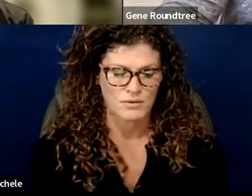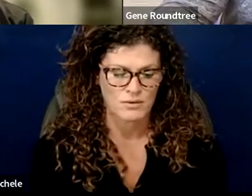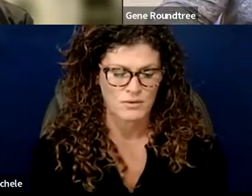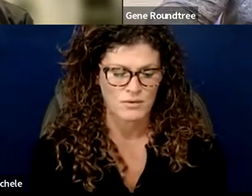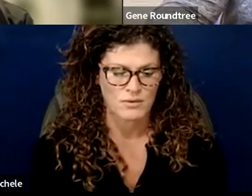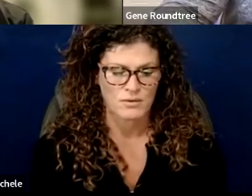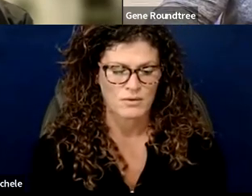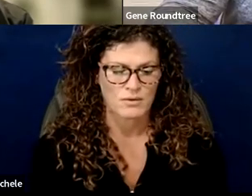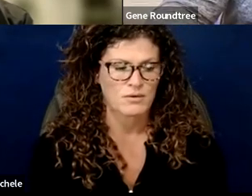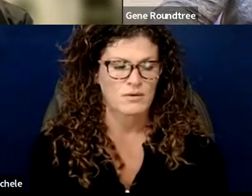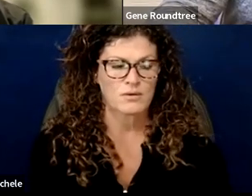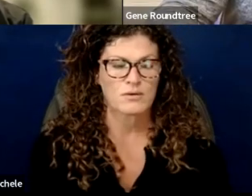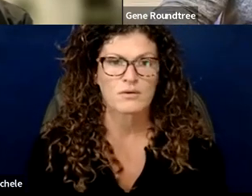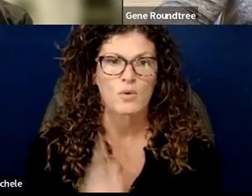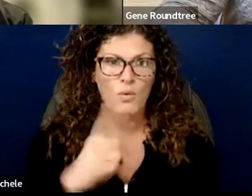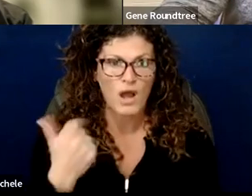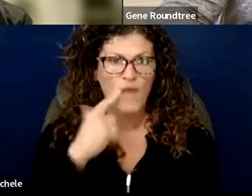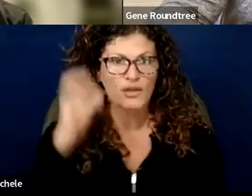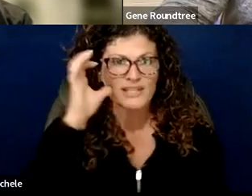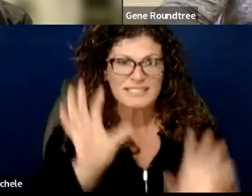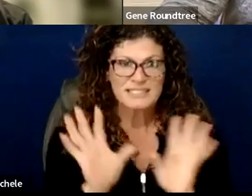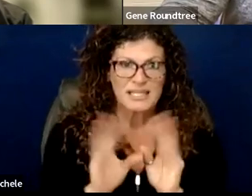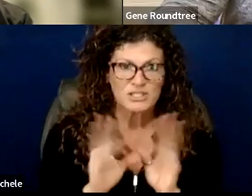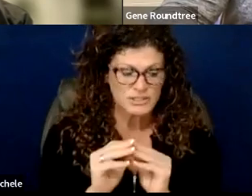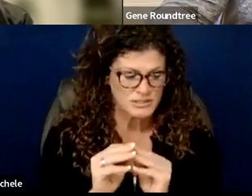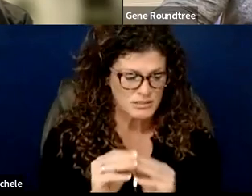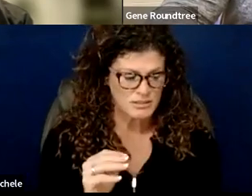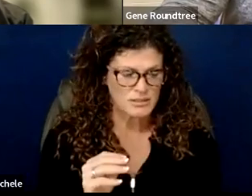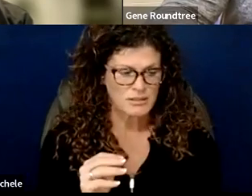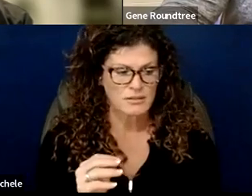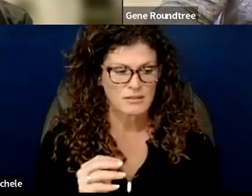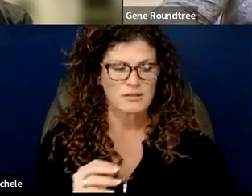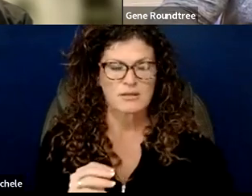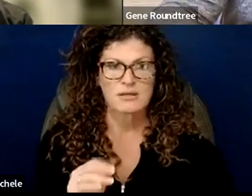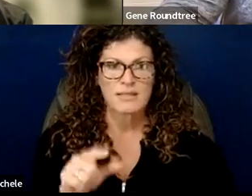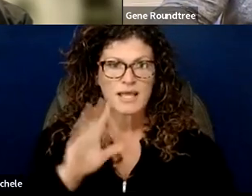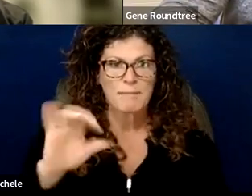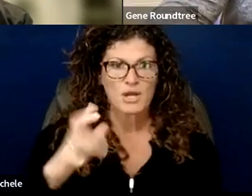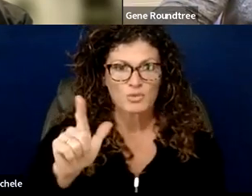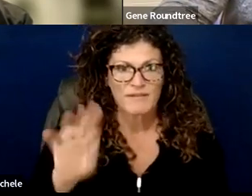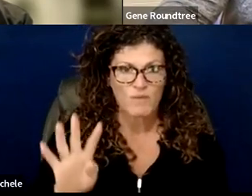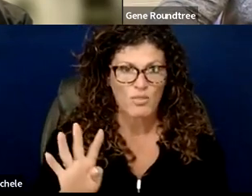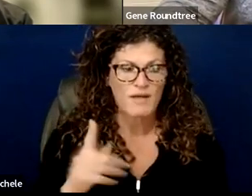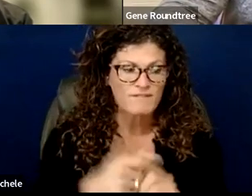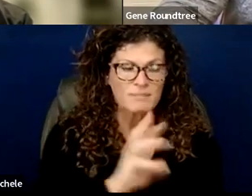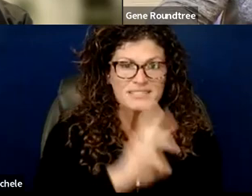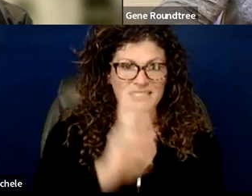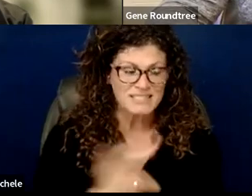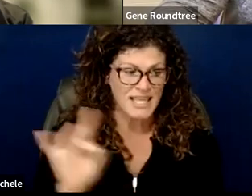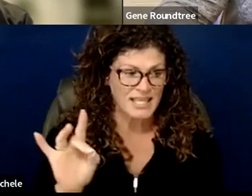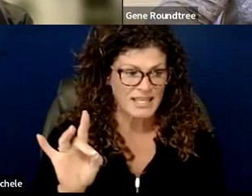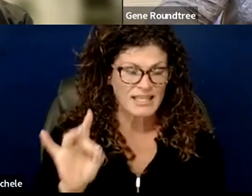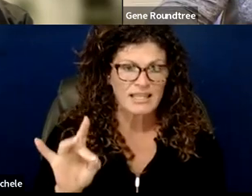One is going to be a student focus session this Thursday, March 24th, from 6 to 8, and that's